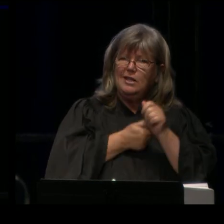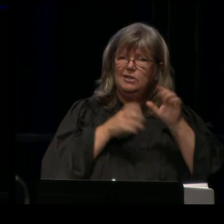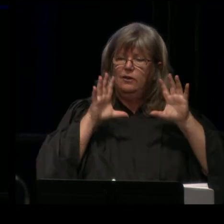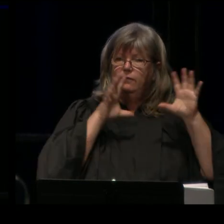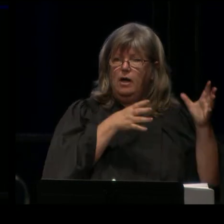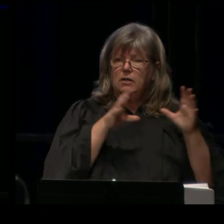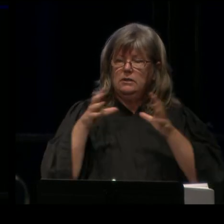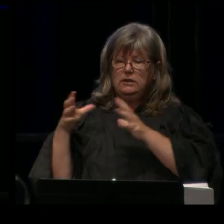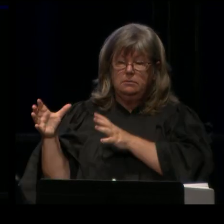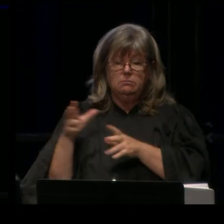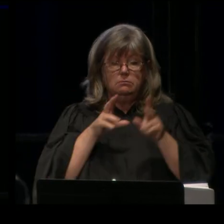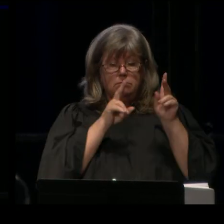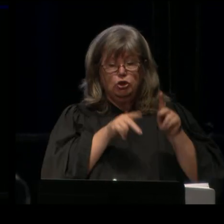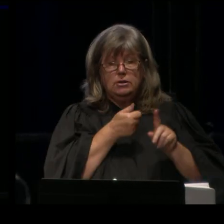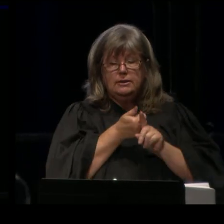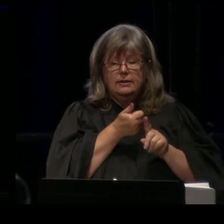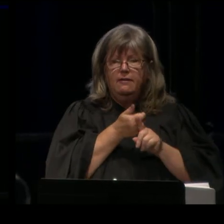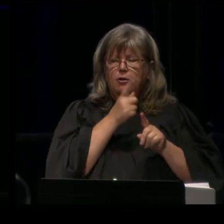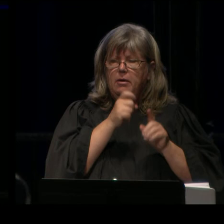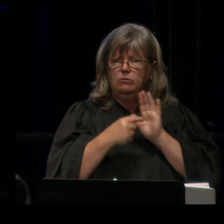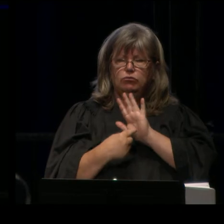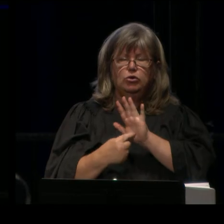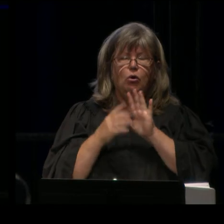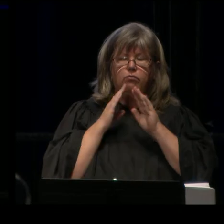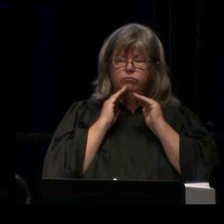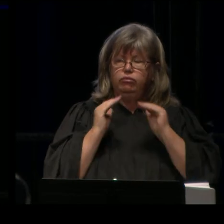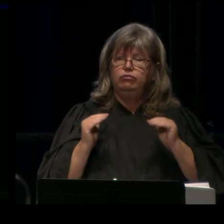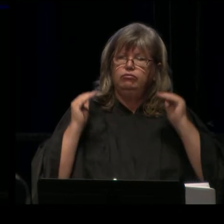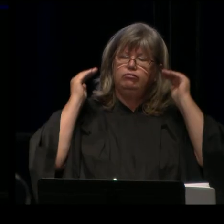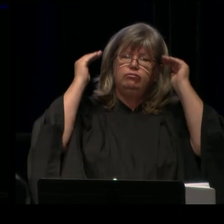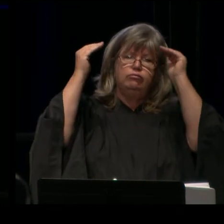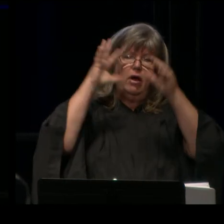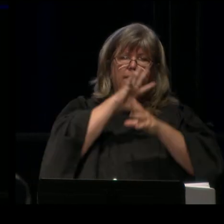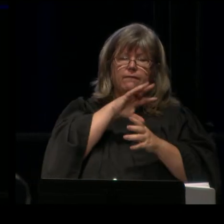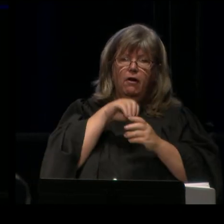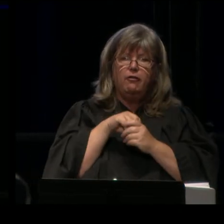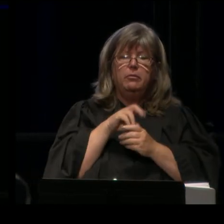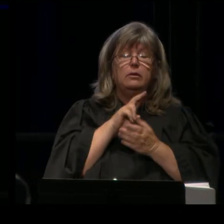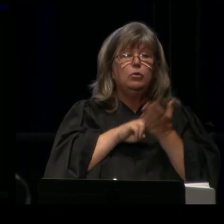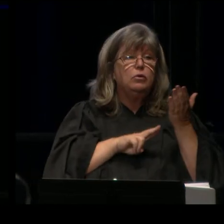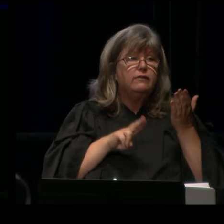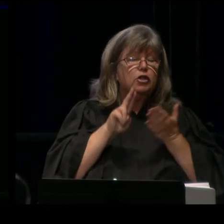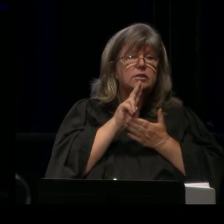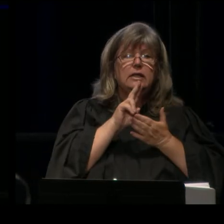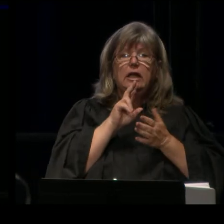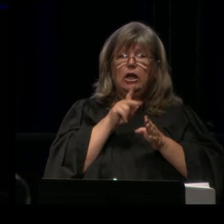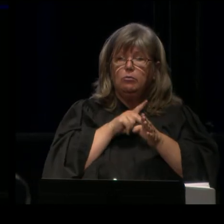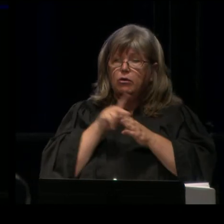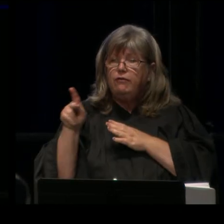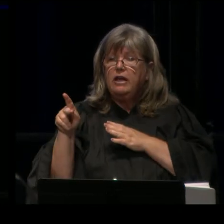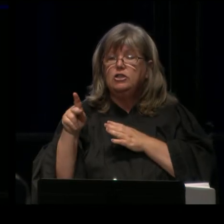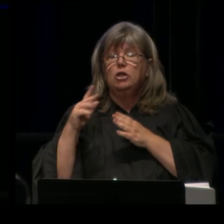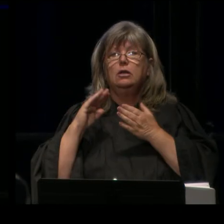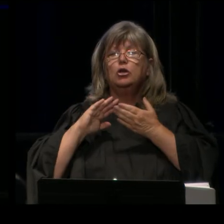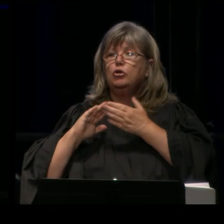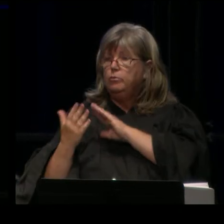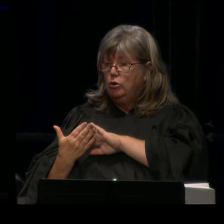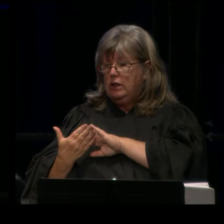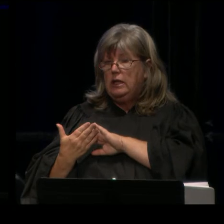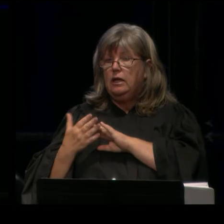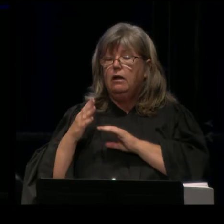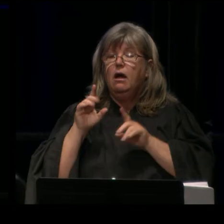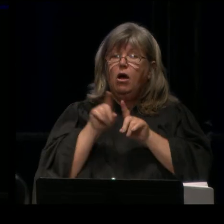demonstrated outstanding involvement within the university, their profession, and/or their community, and must have also